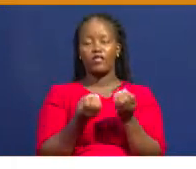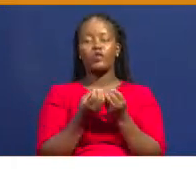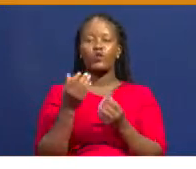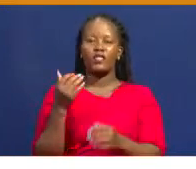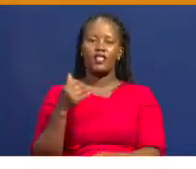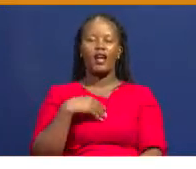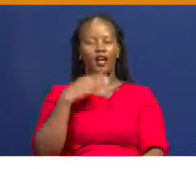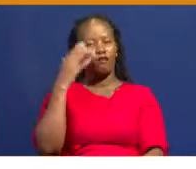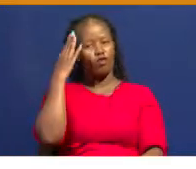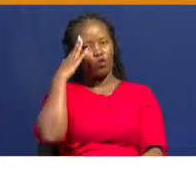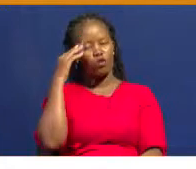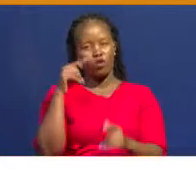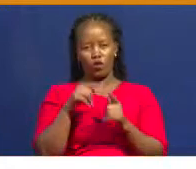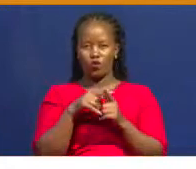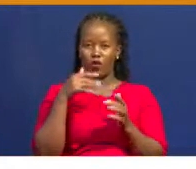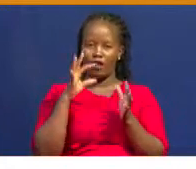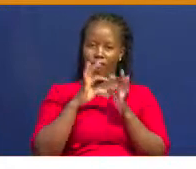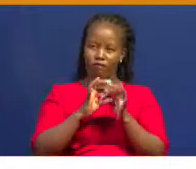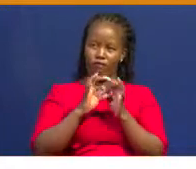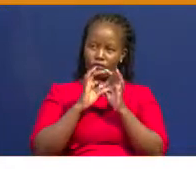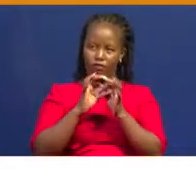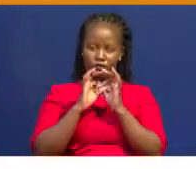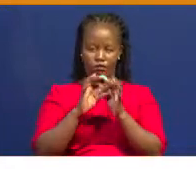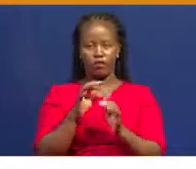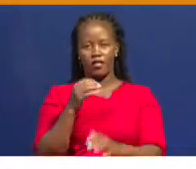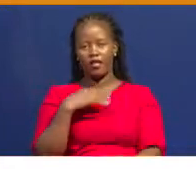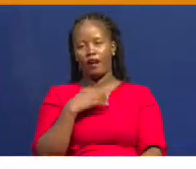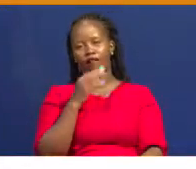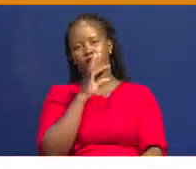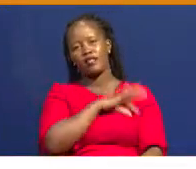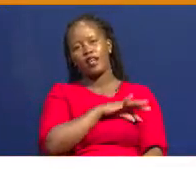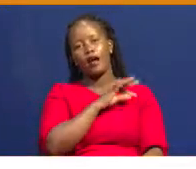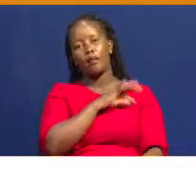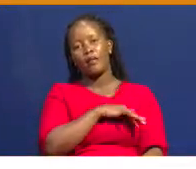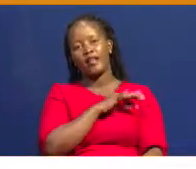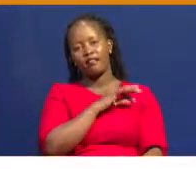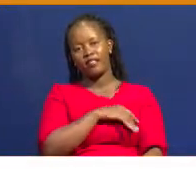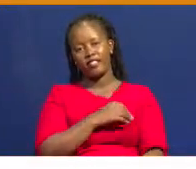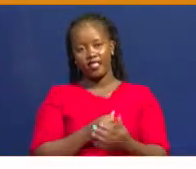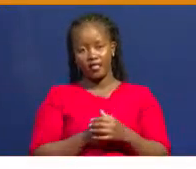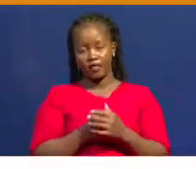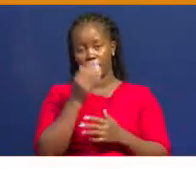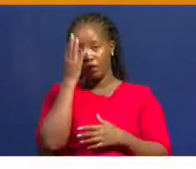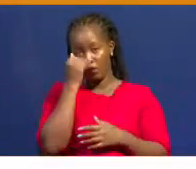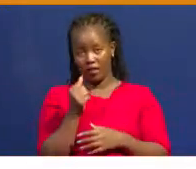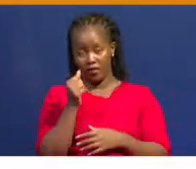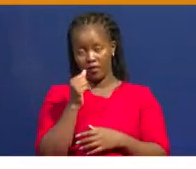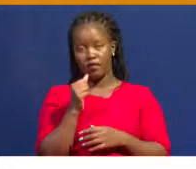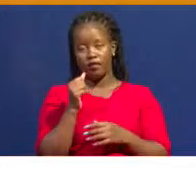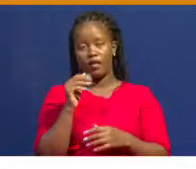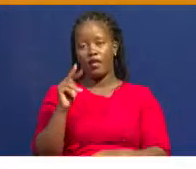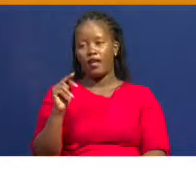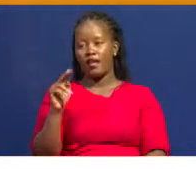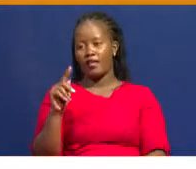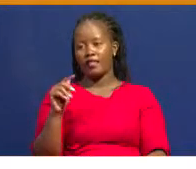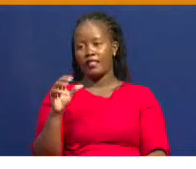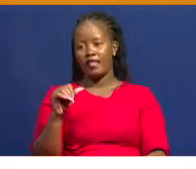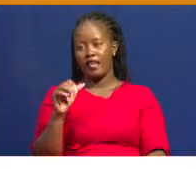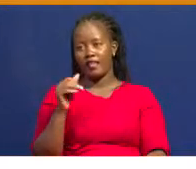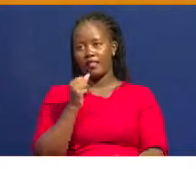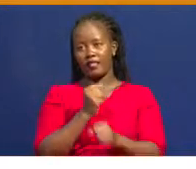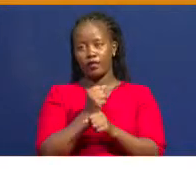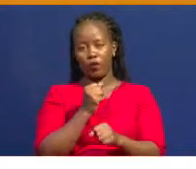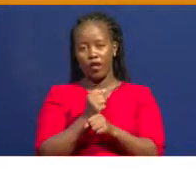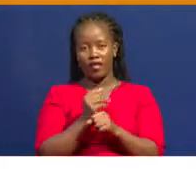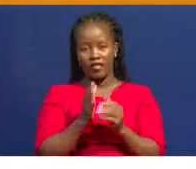are part and parcel and have been even beneficiaries because of the measures which the authority has put in place, the government